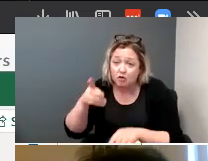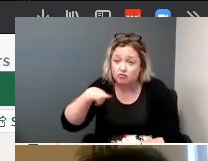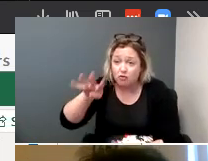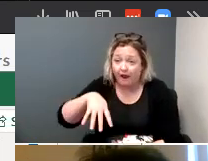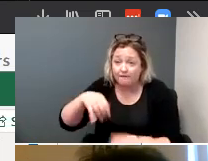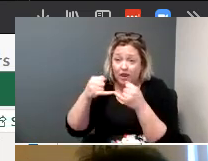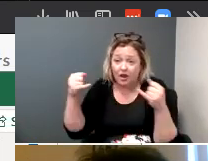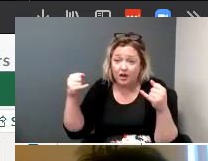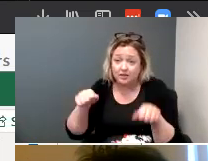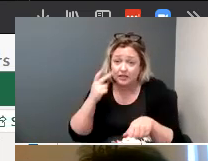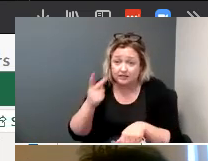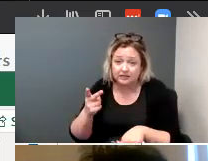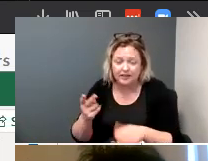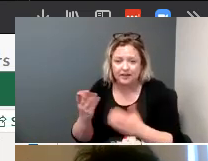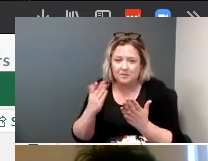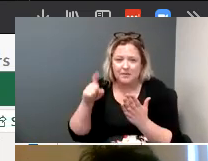bit.